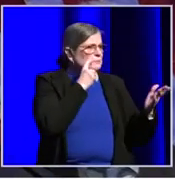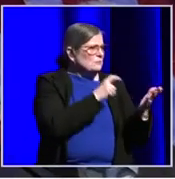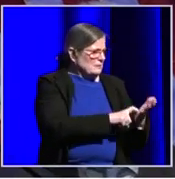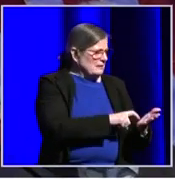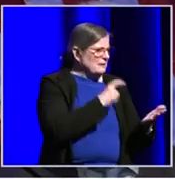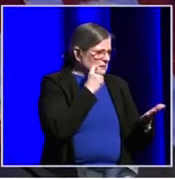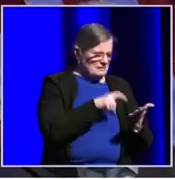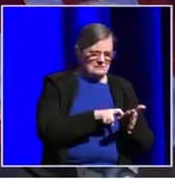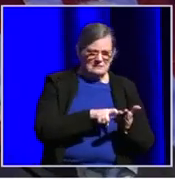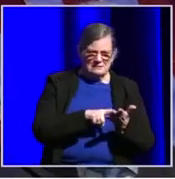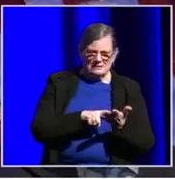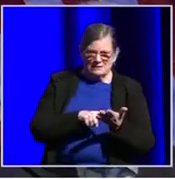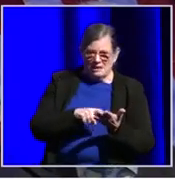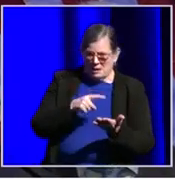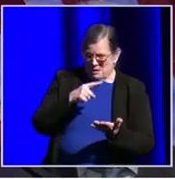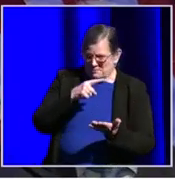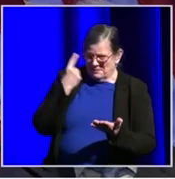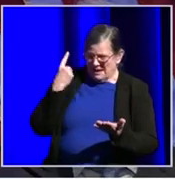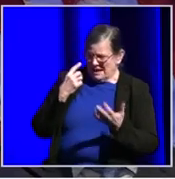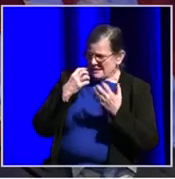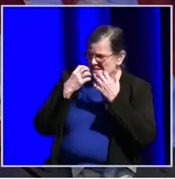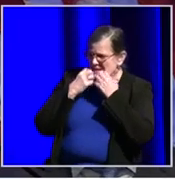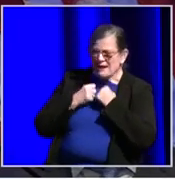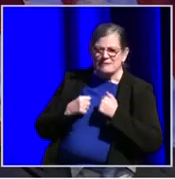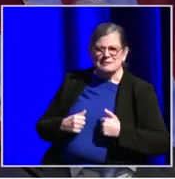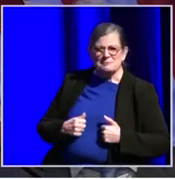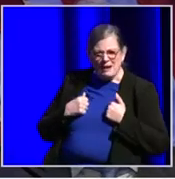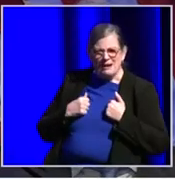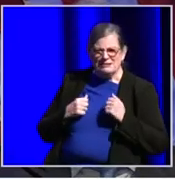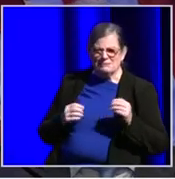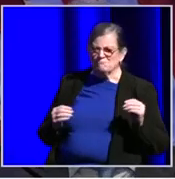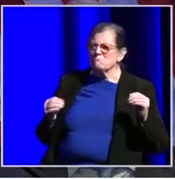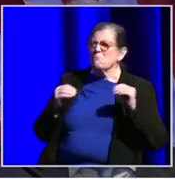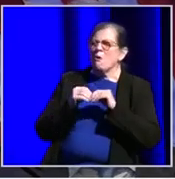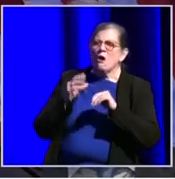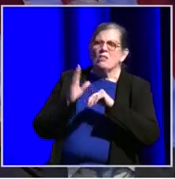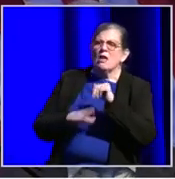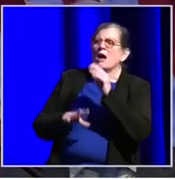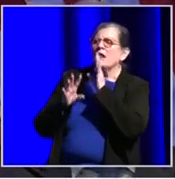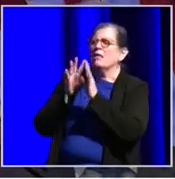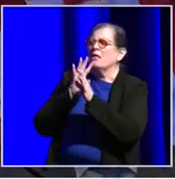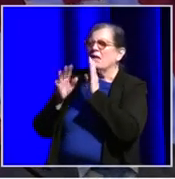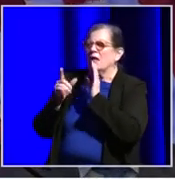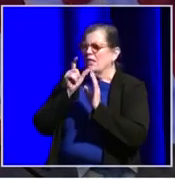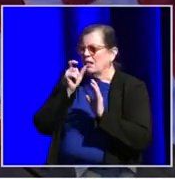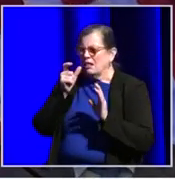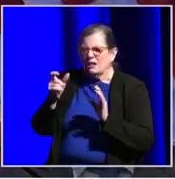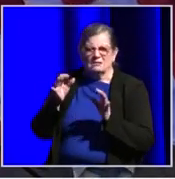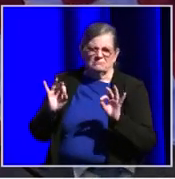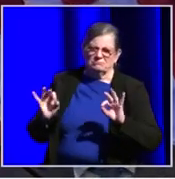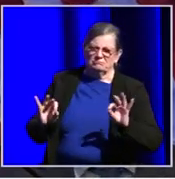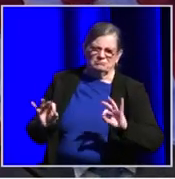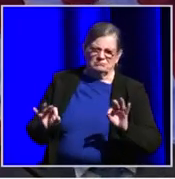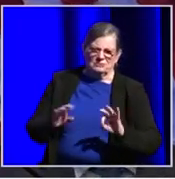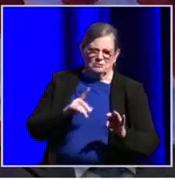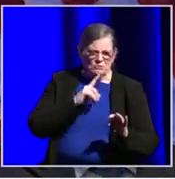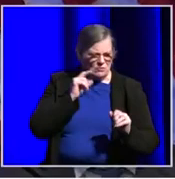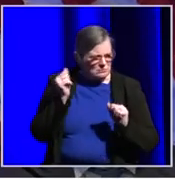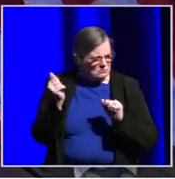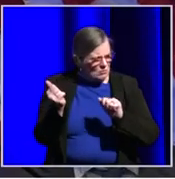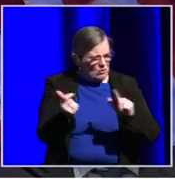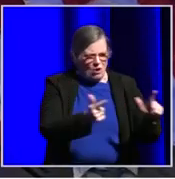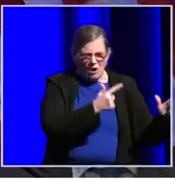mantra, but a collective commitment to justice. Here in DC, we embraced